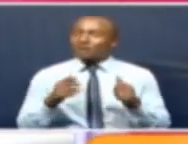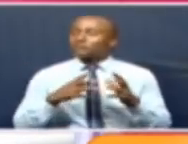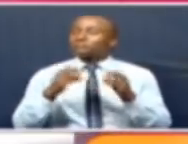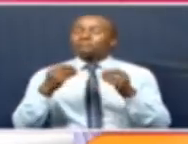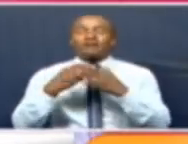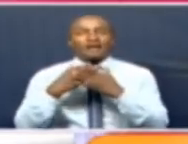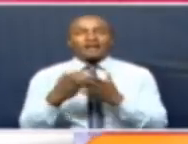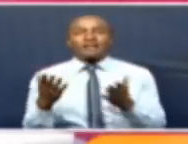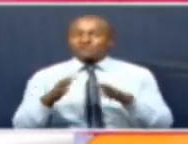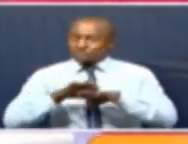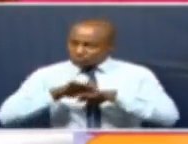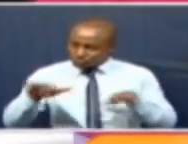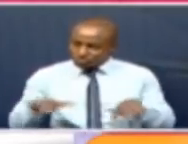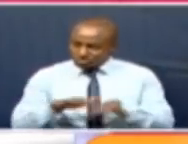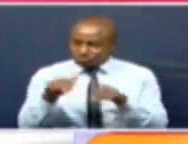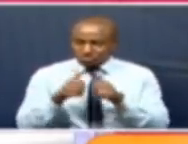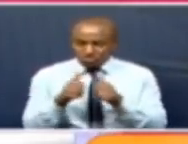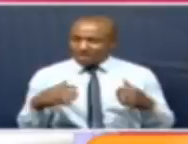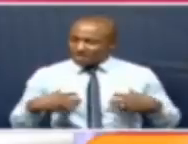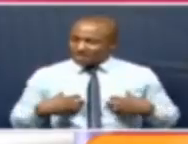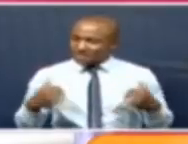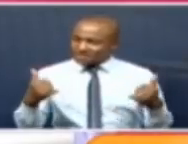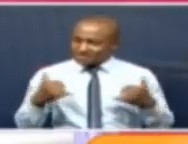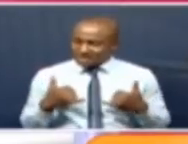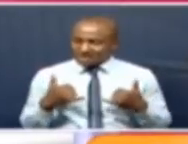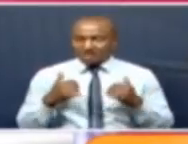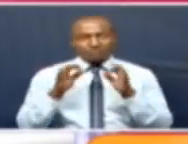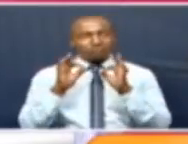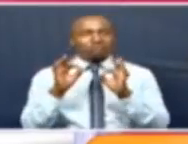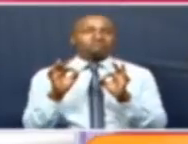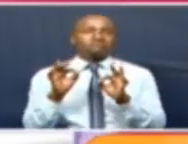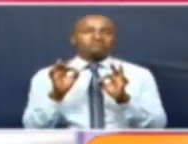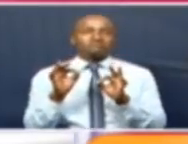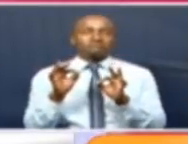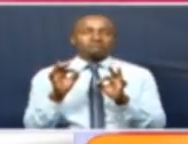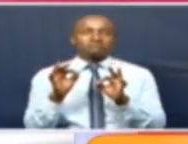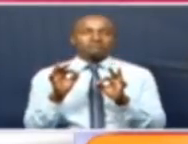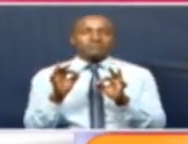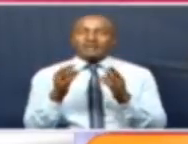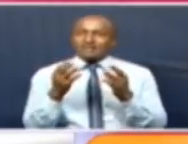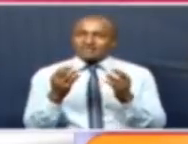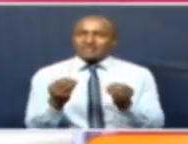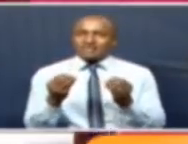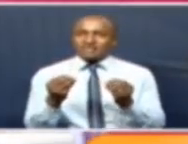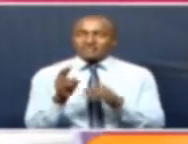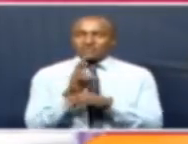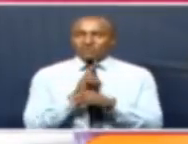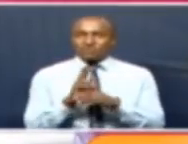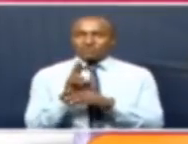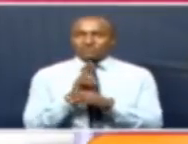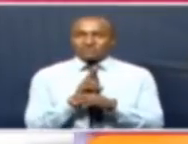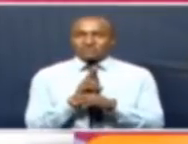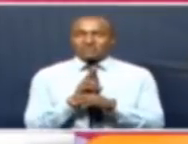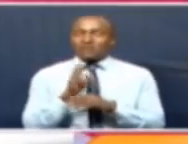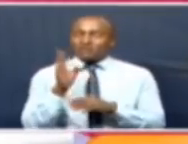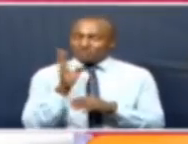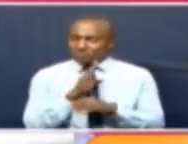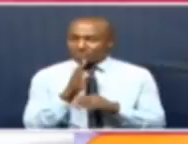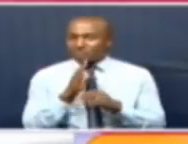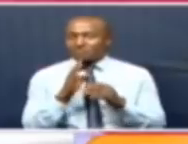hata kuswim naweza swim nikiwa nayo, inanifurahishaga sana. Sababu ni rahisi, hata ikichafuka